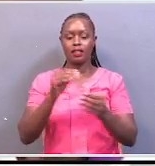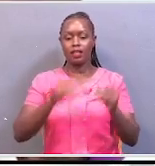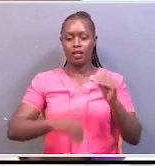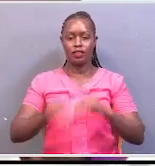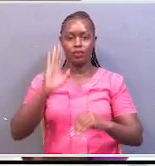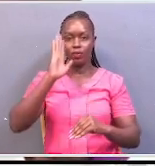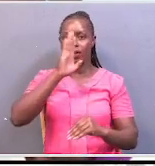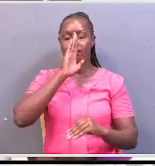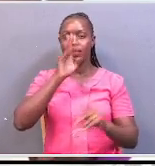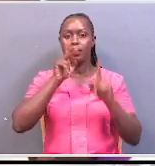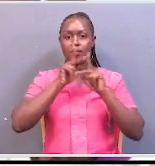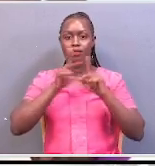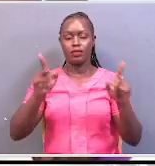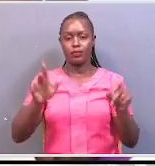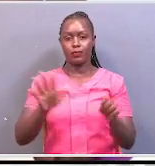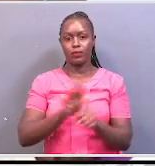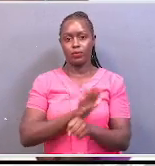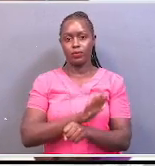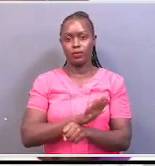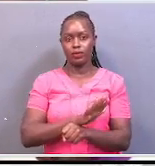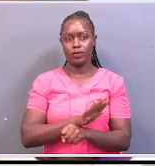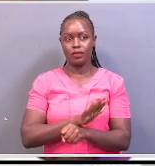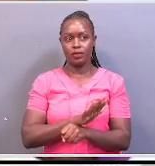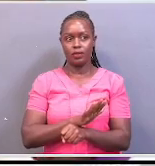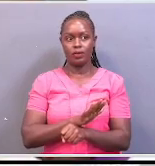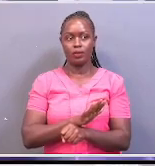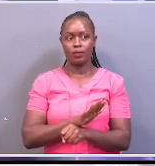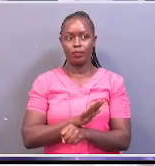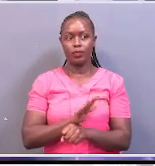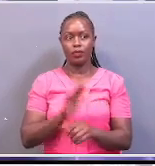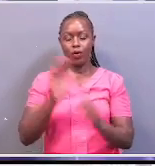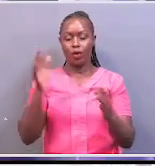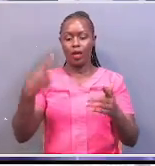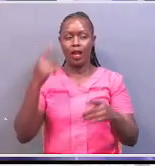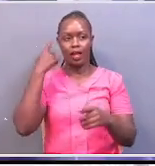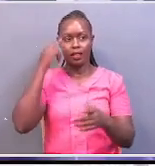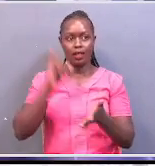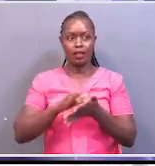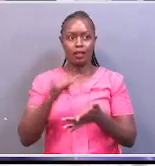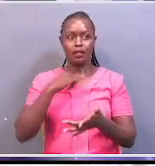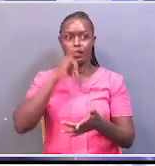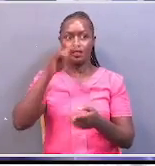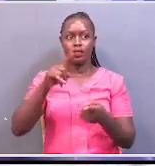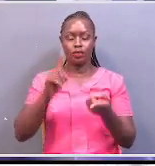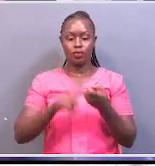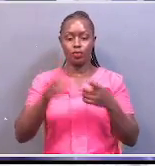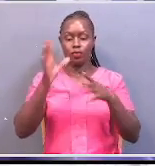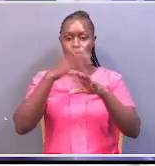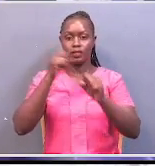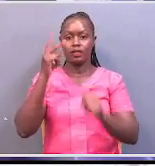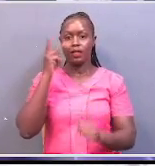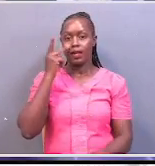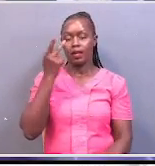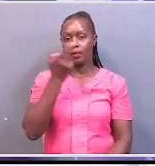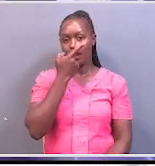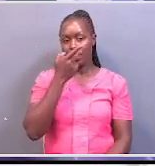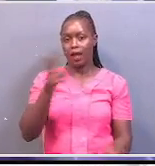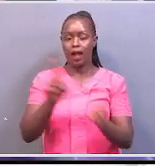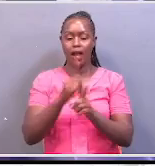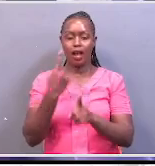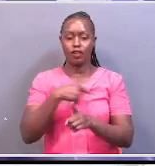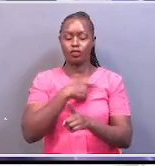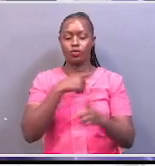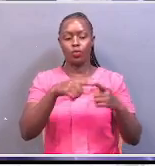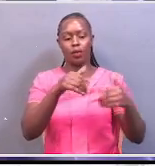be peaceful. I think we owe it to President Mwai Kibaki as we send him